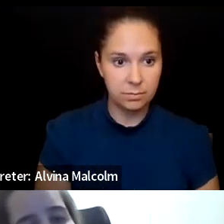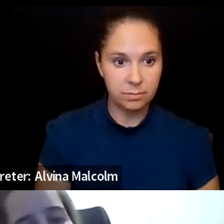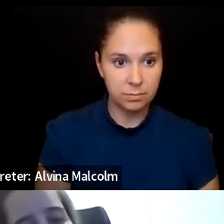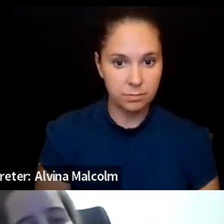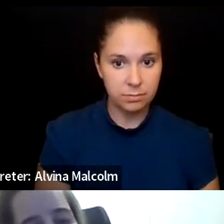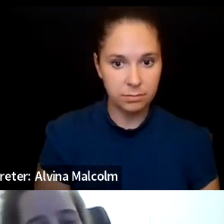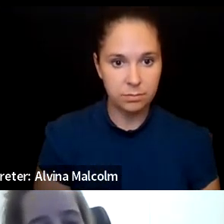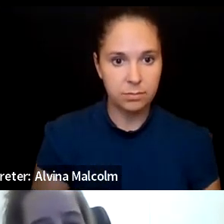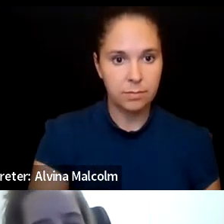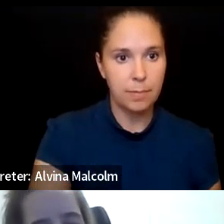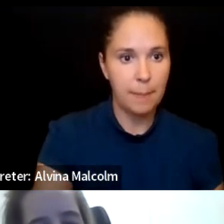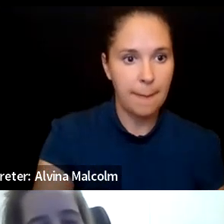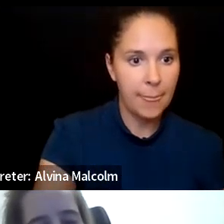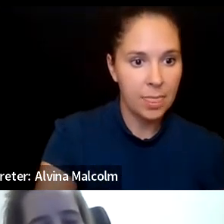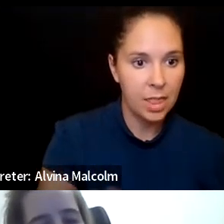Yes.